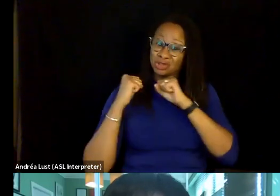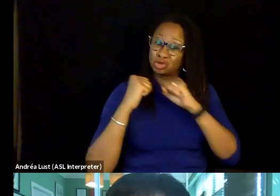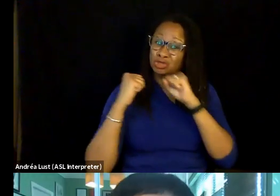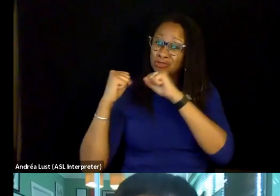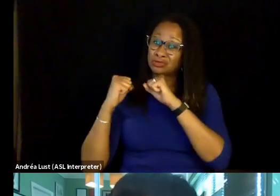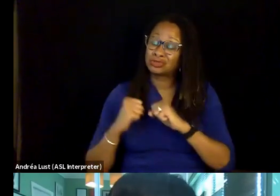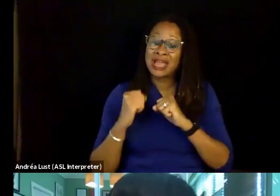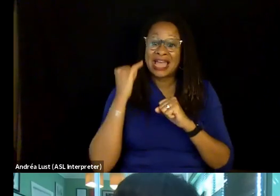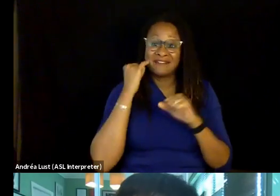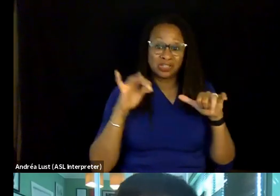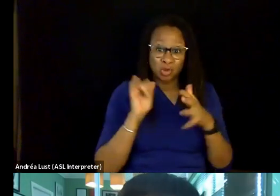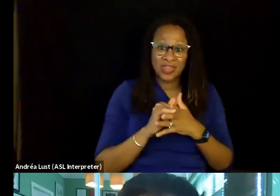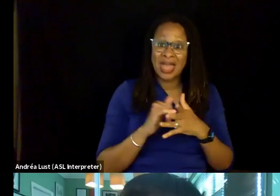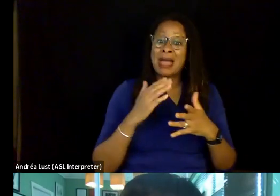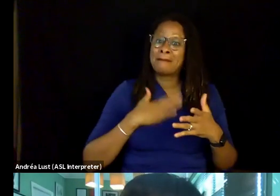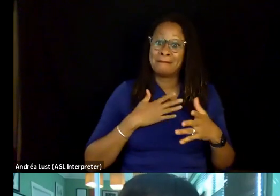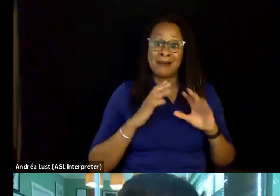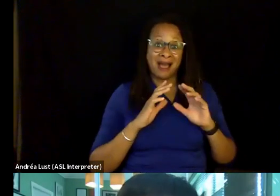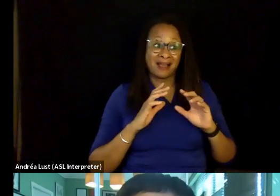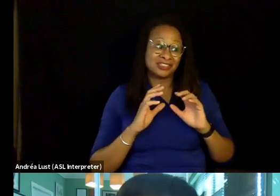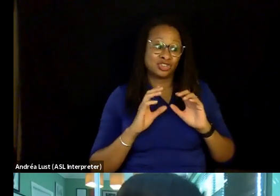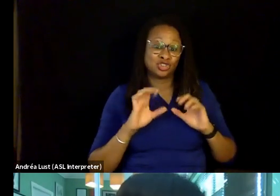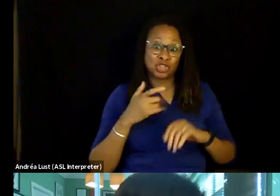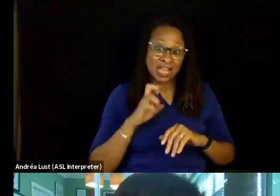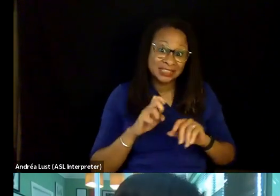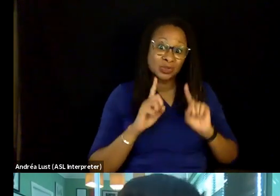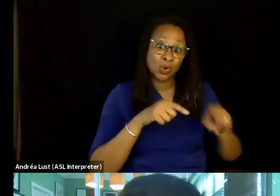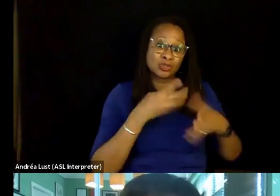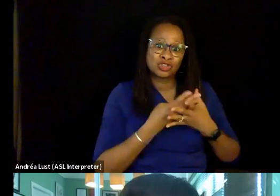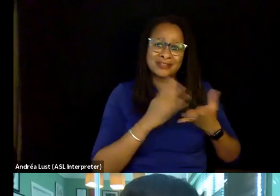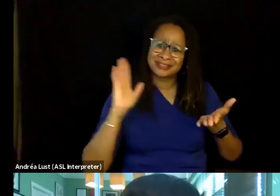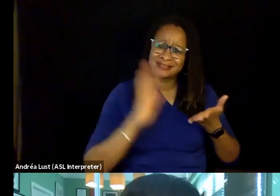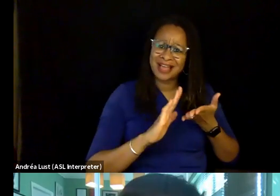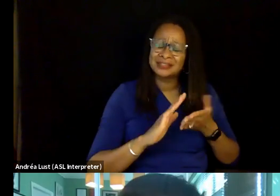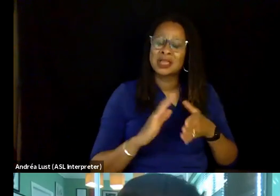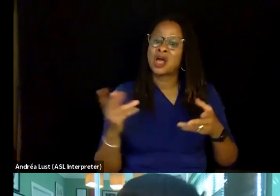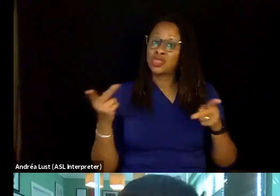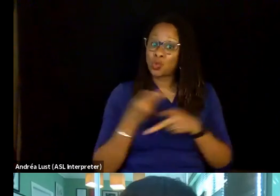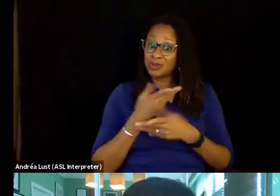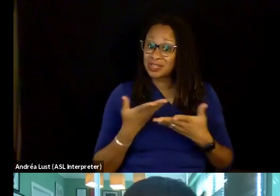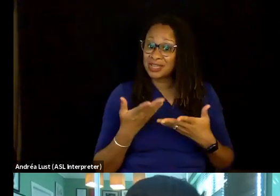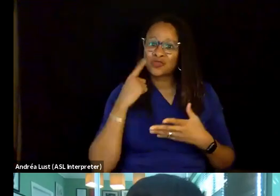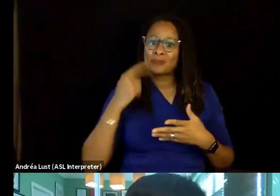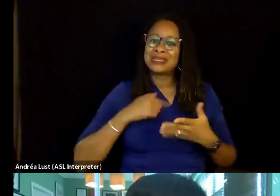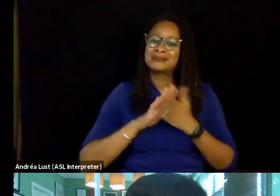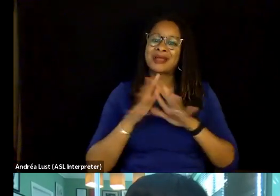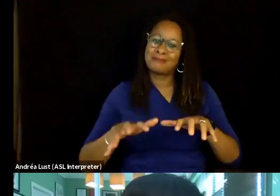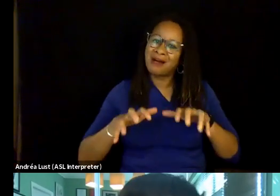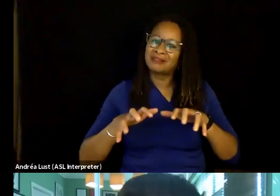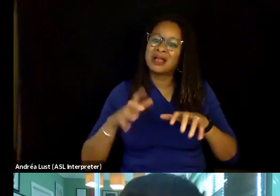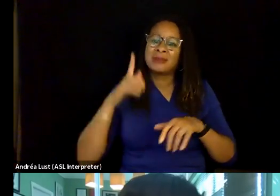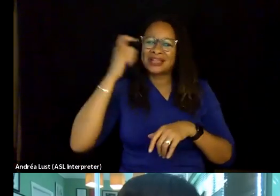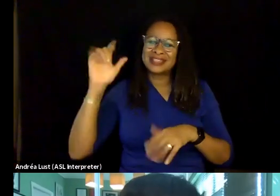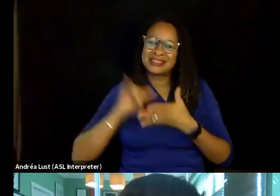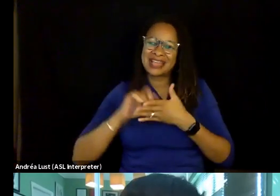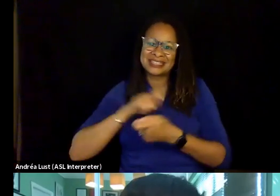to jail are less. The worst thing is to be paralyzed, because that's exactly what the government wants. Well,